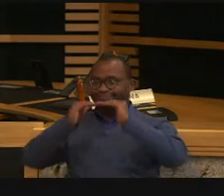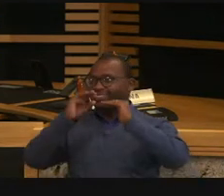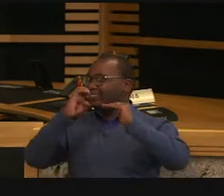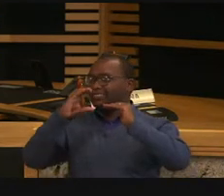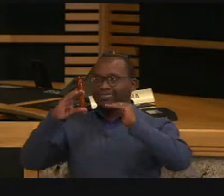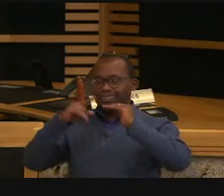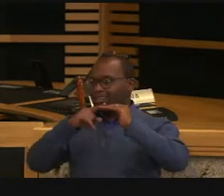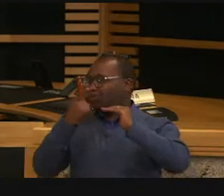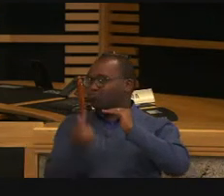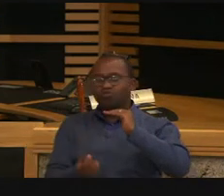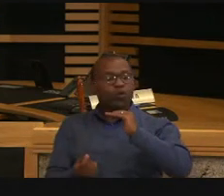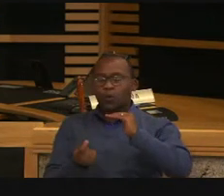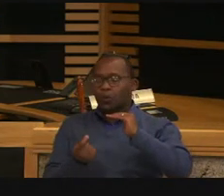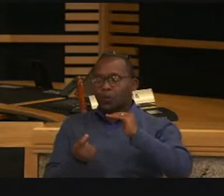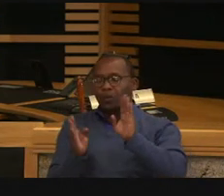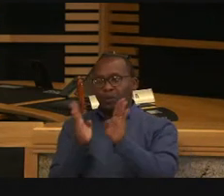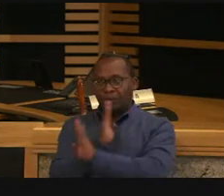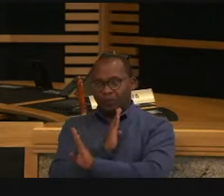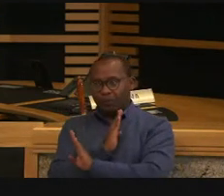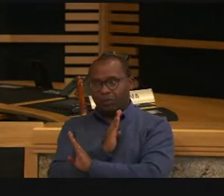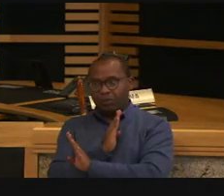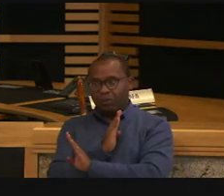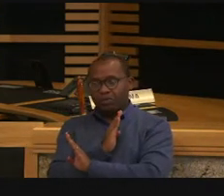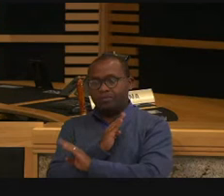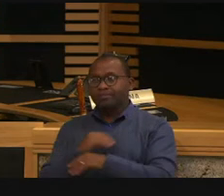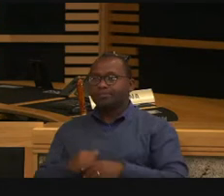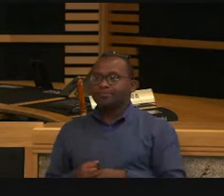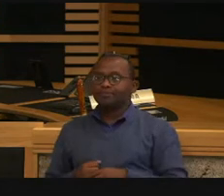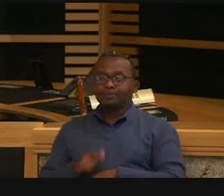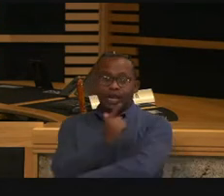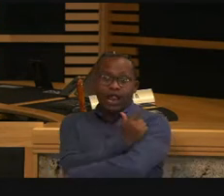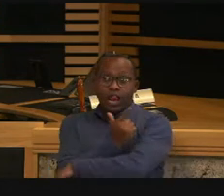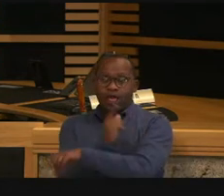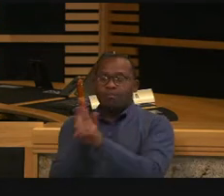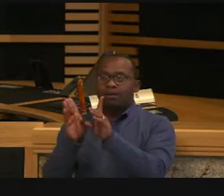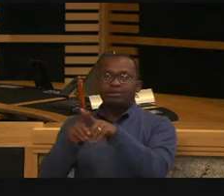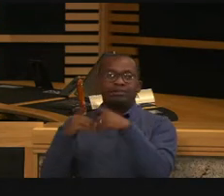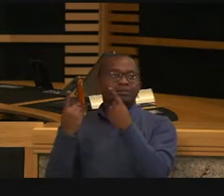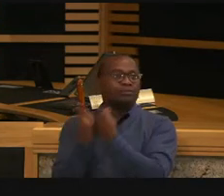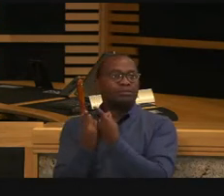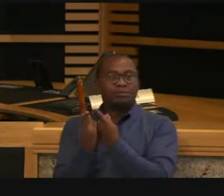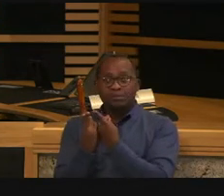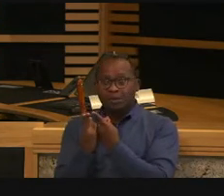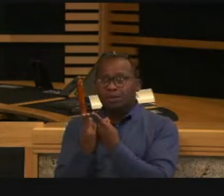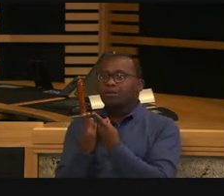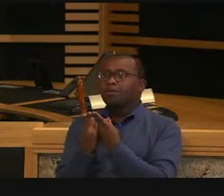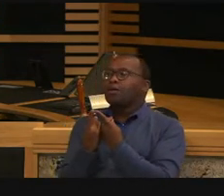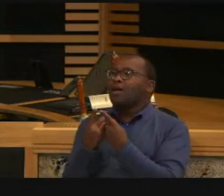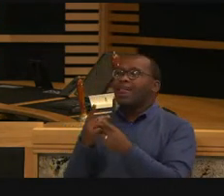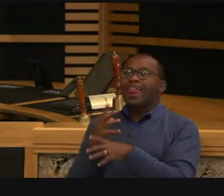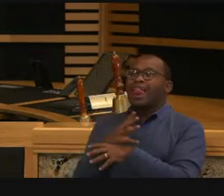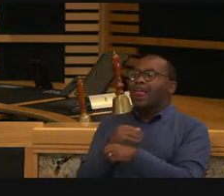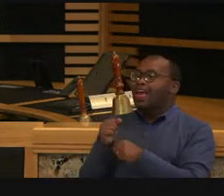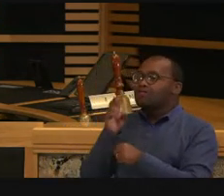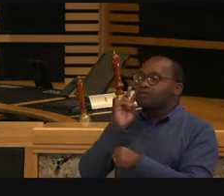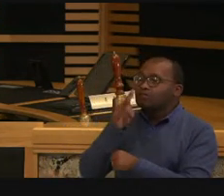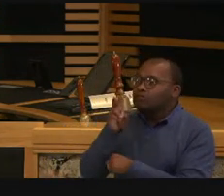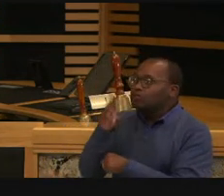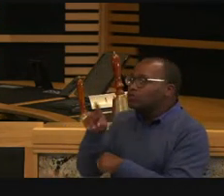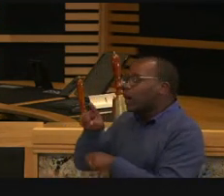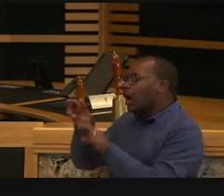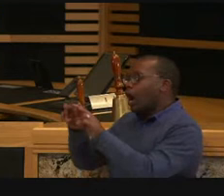here. Department of Labor does not hold its sister department accountable. Every year, women emancipation